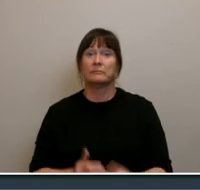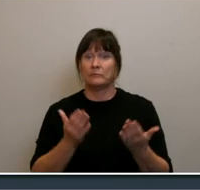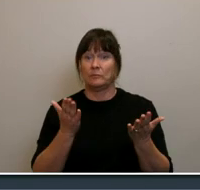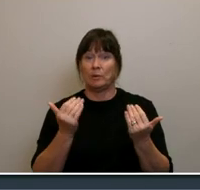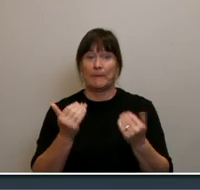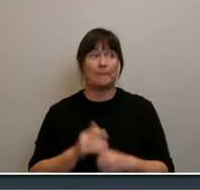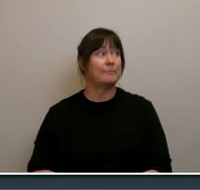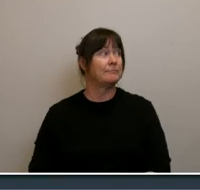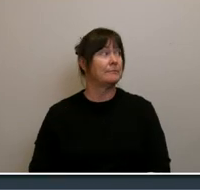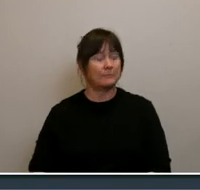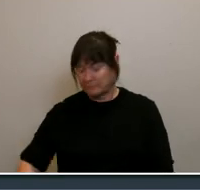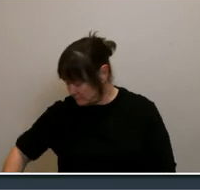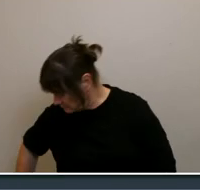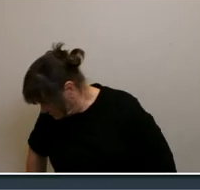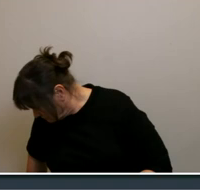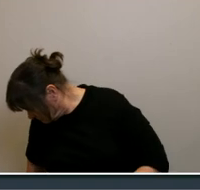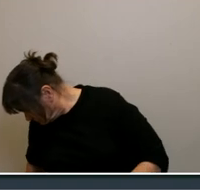Welcome, Larry.